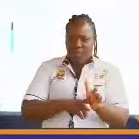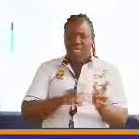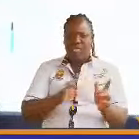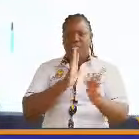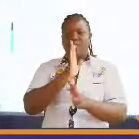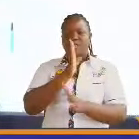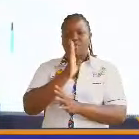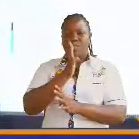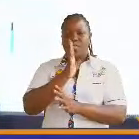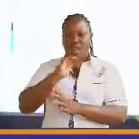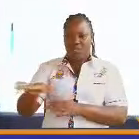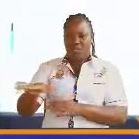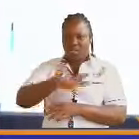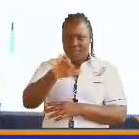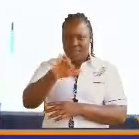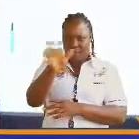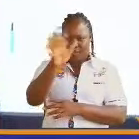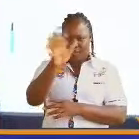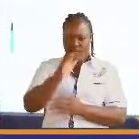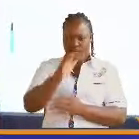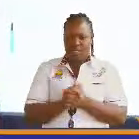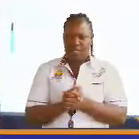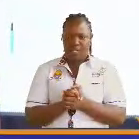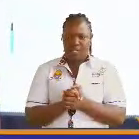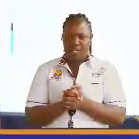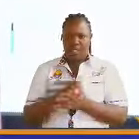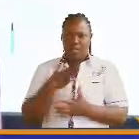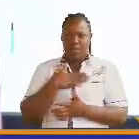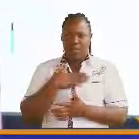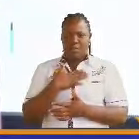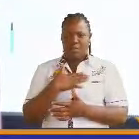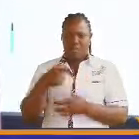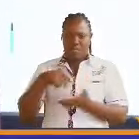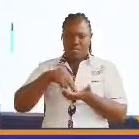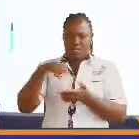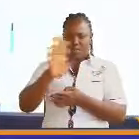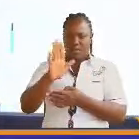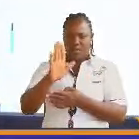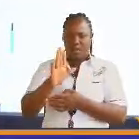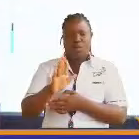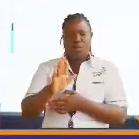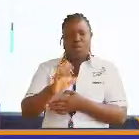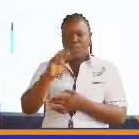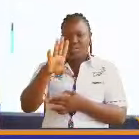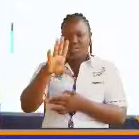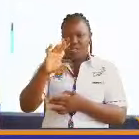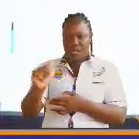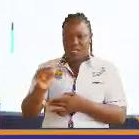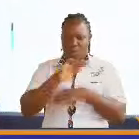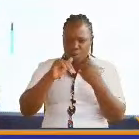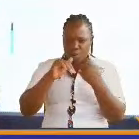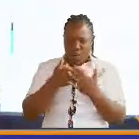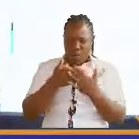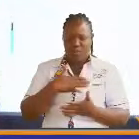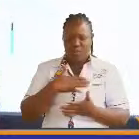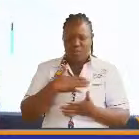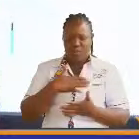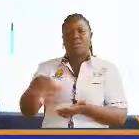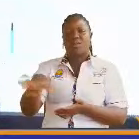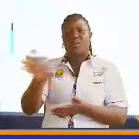Bay, please just rise and wave. Honorable members of the County Assembly of Homa Bay, tafadhali msimame,